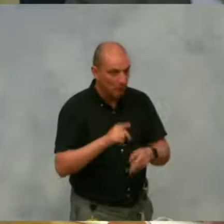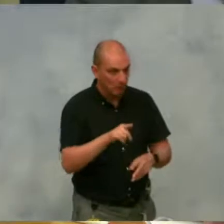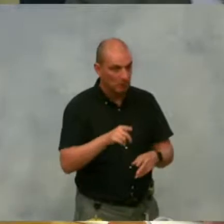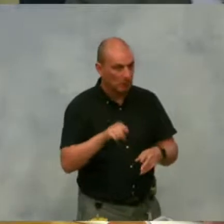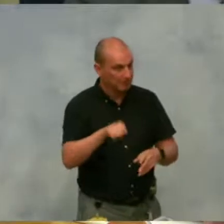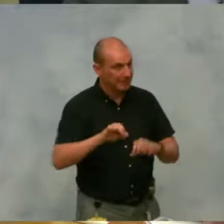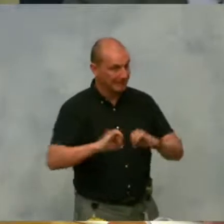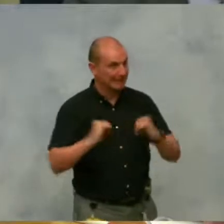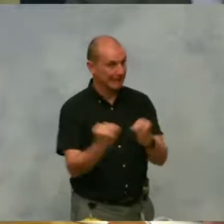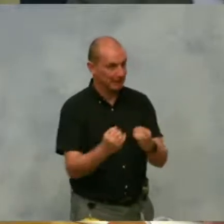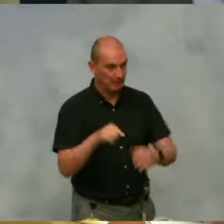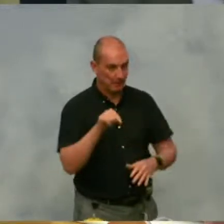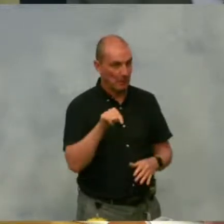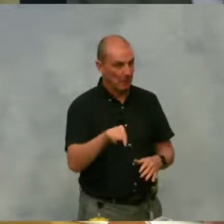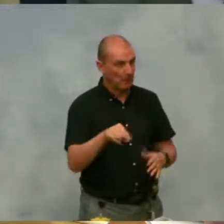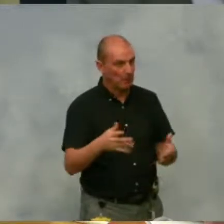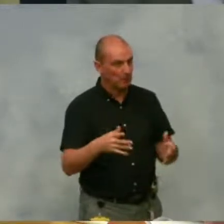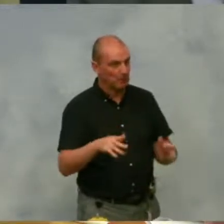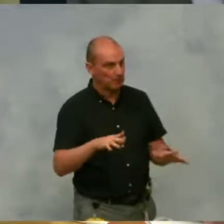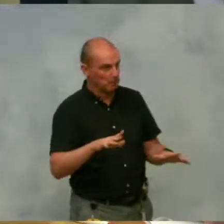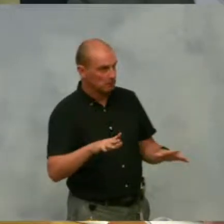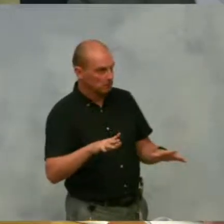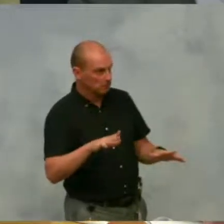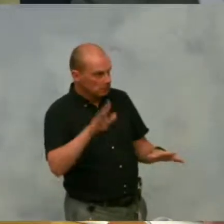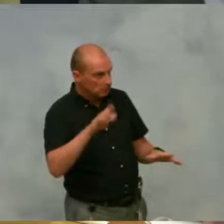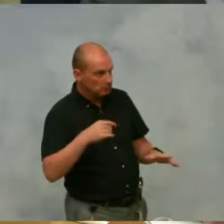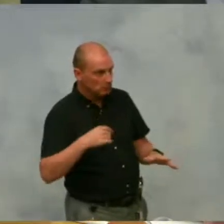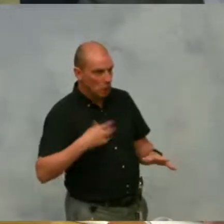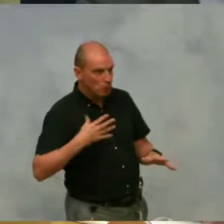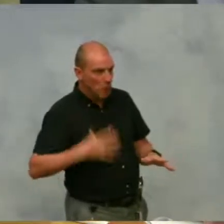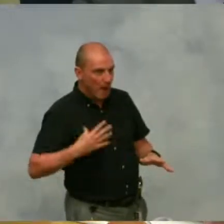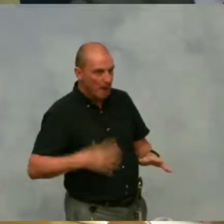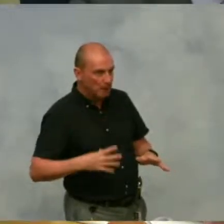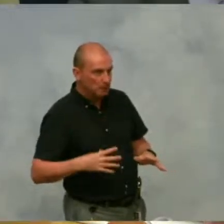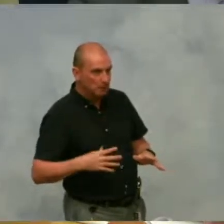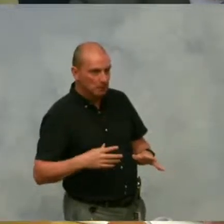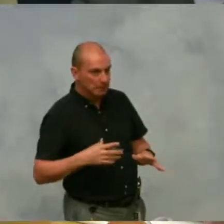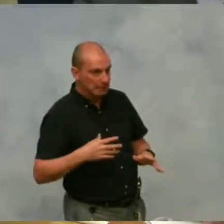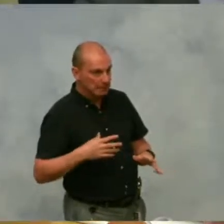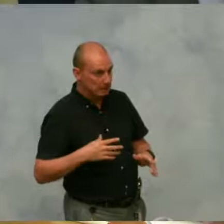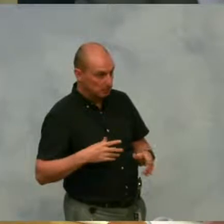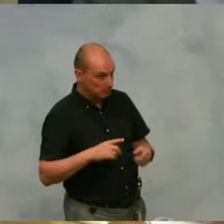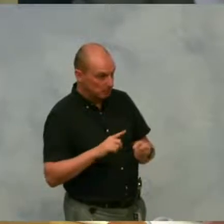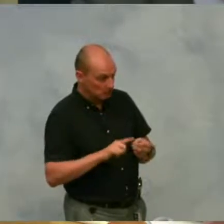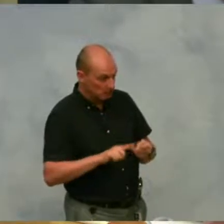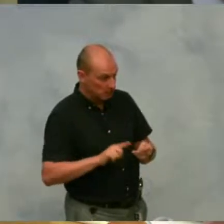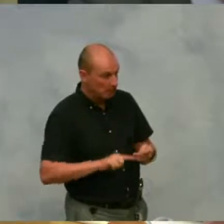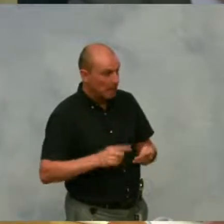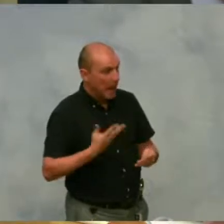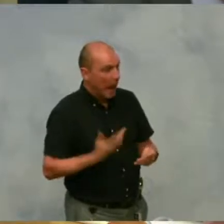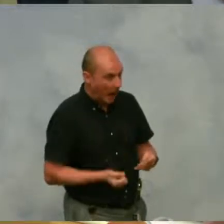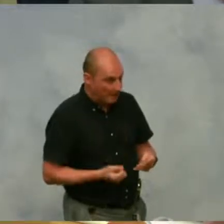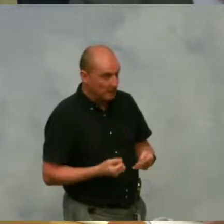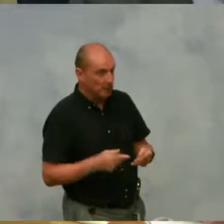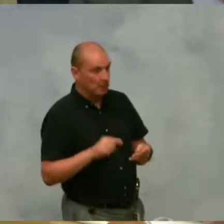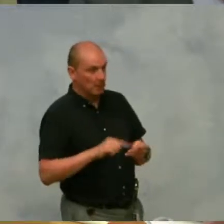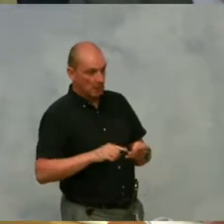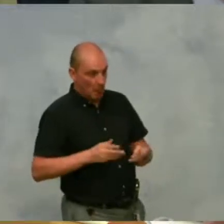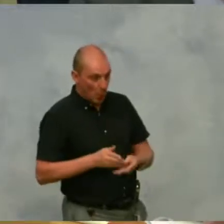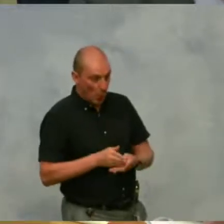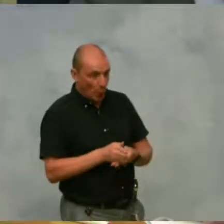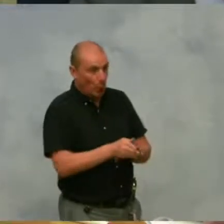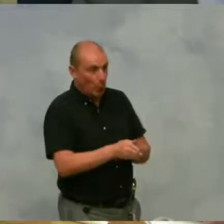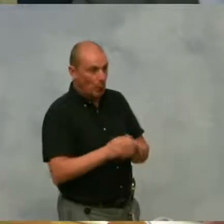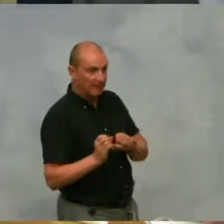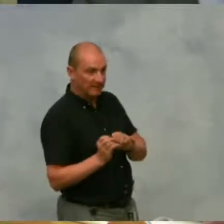team who specify the requirements and who provide us feedback during the project, but once we move into support, they